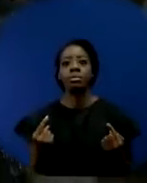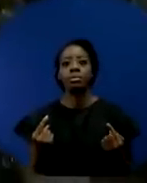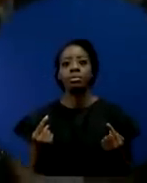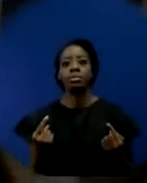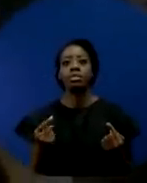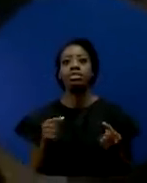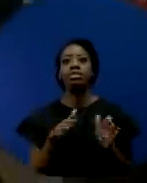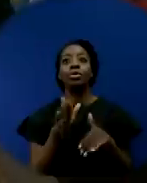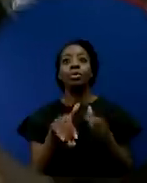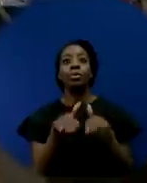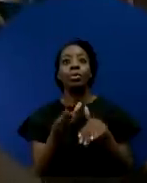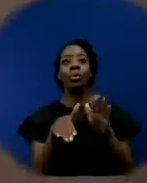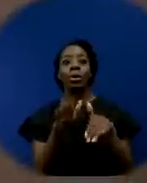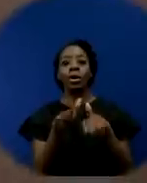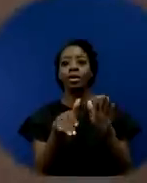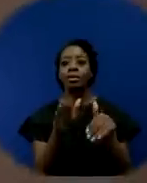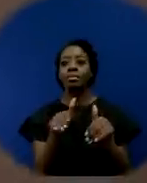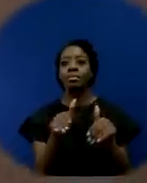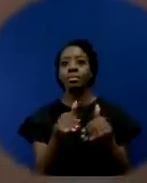walking.